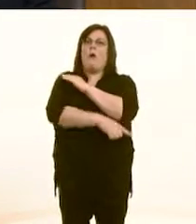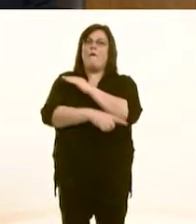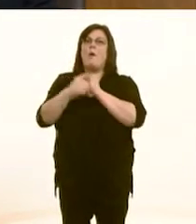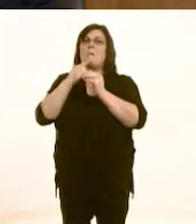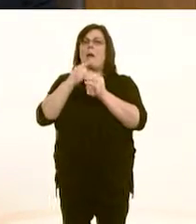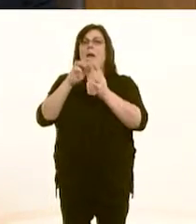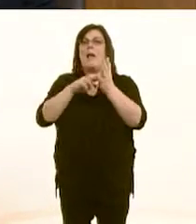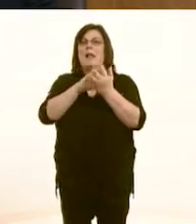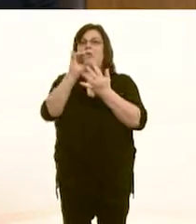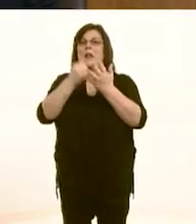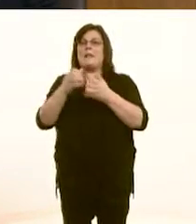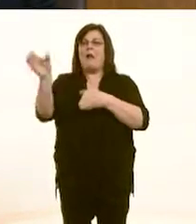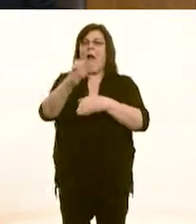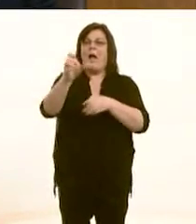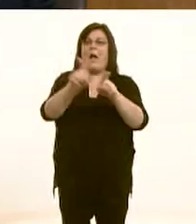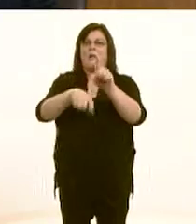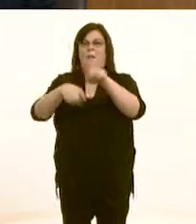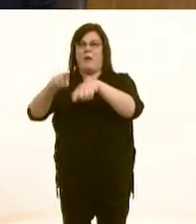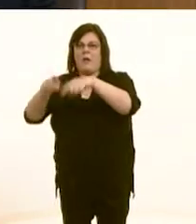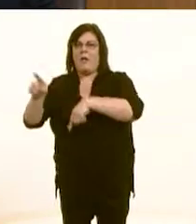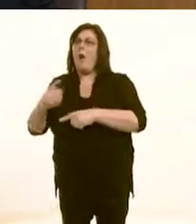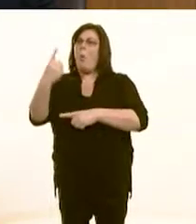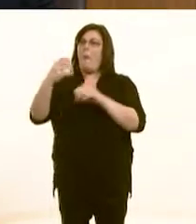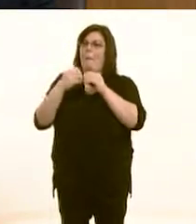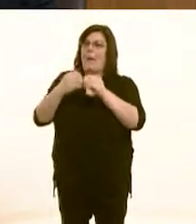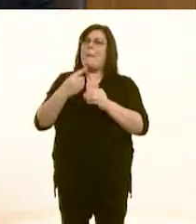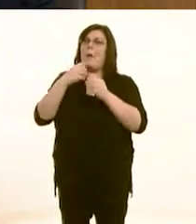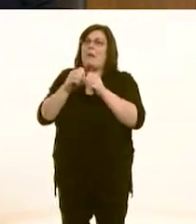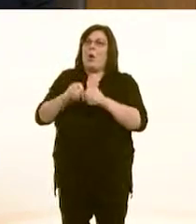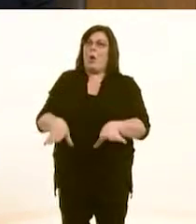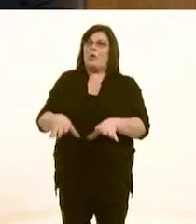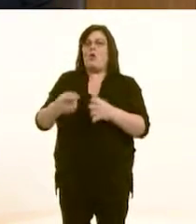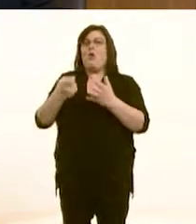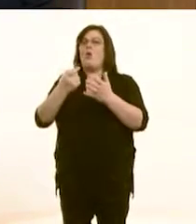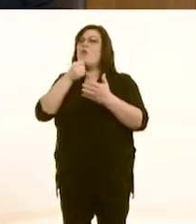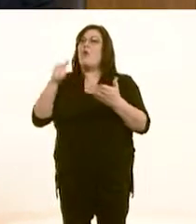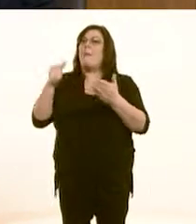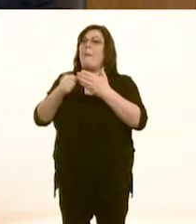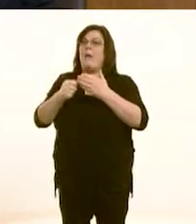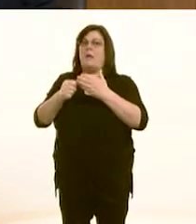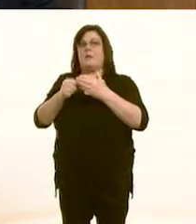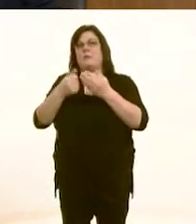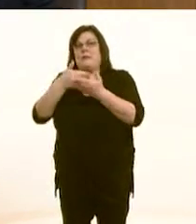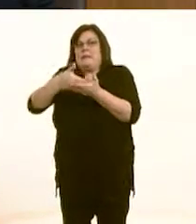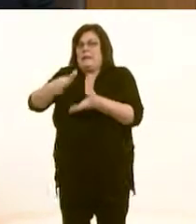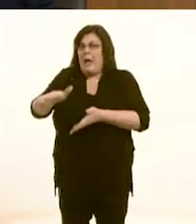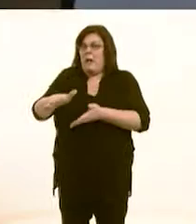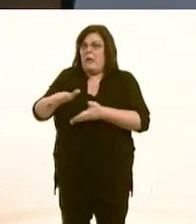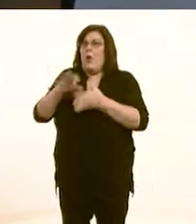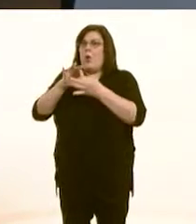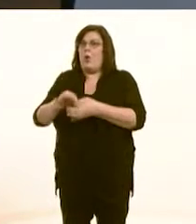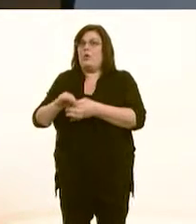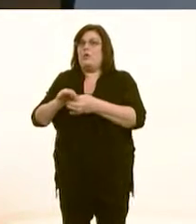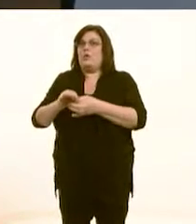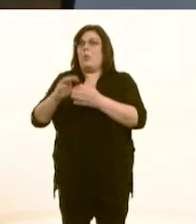rehiring NHS staff. You lost £1 billion on the Royal Mail sale, according to Westminster's Biz Committee.